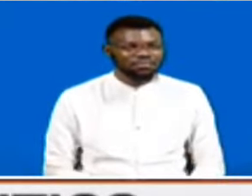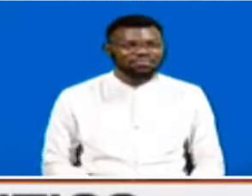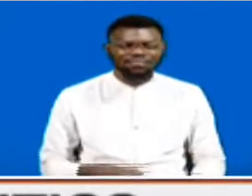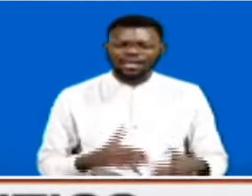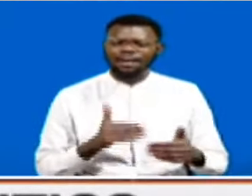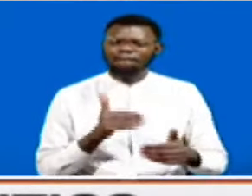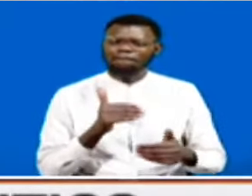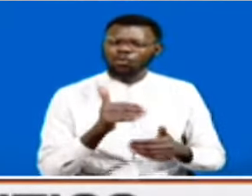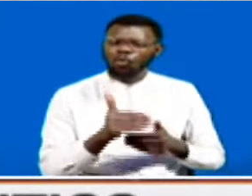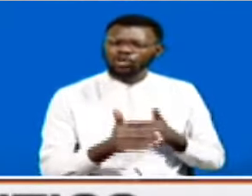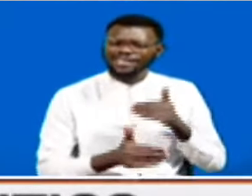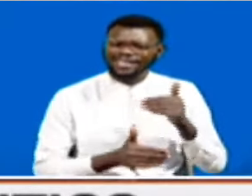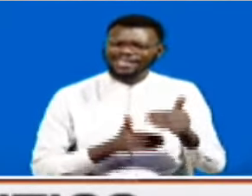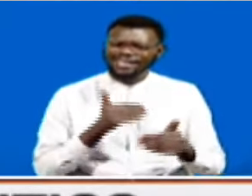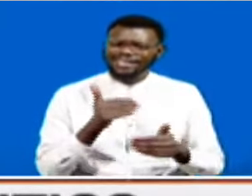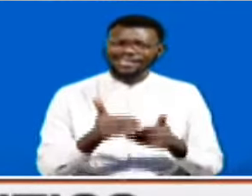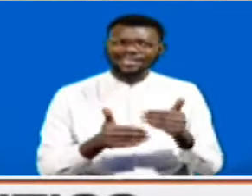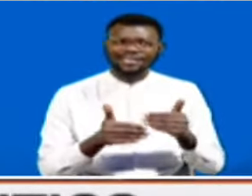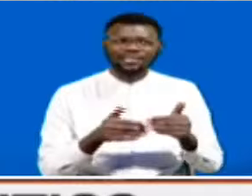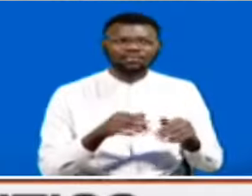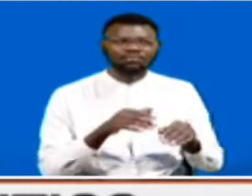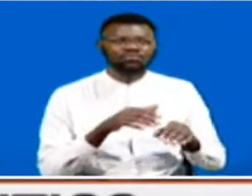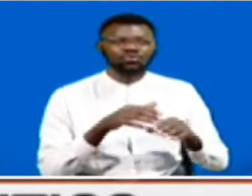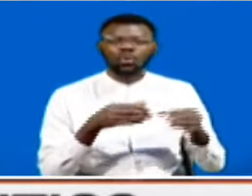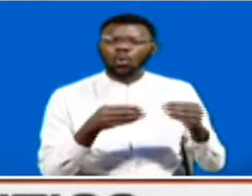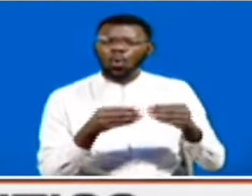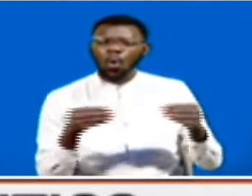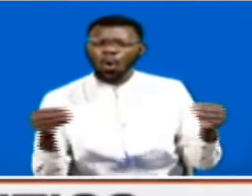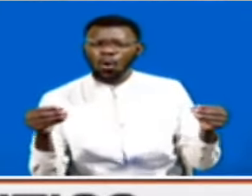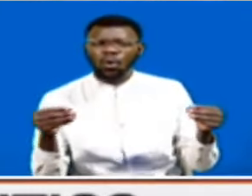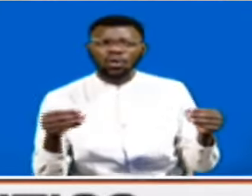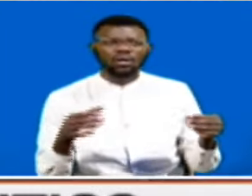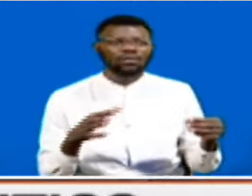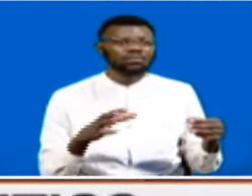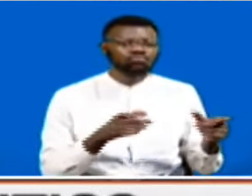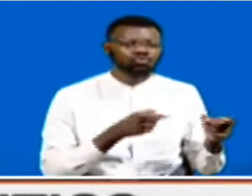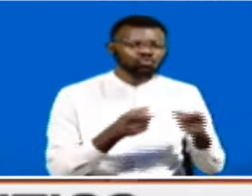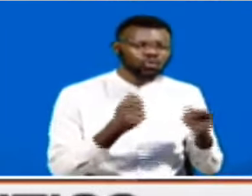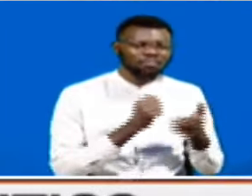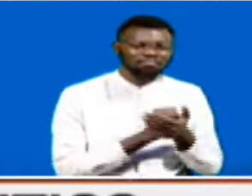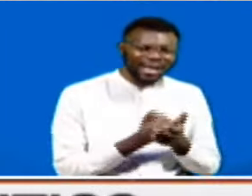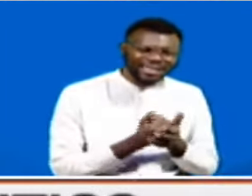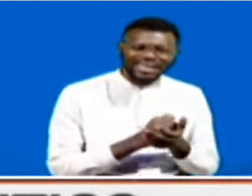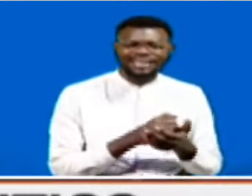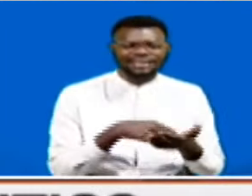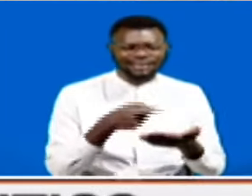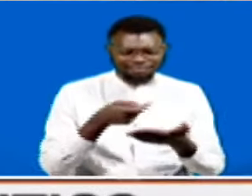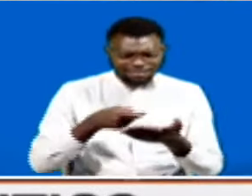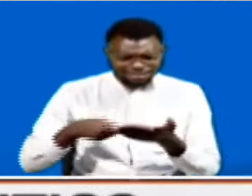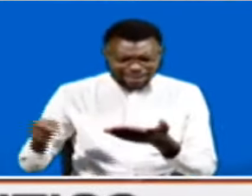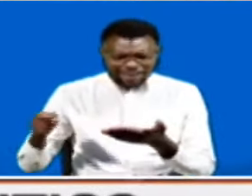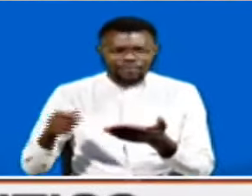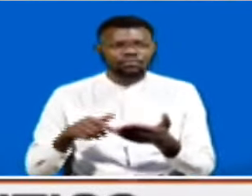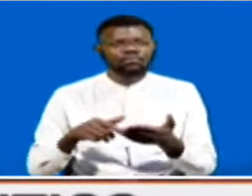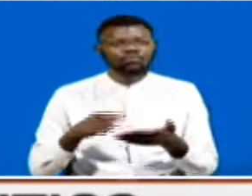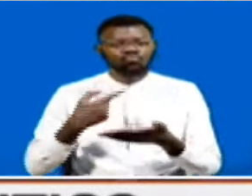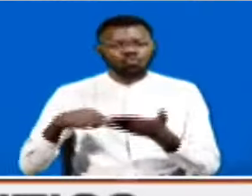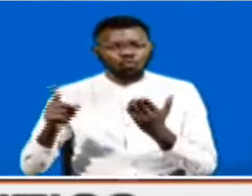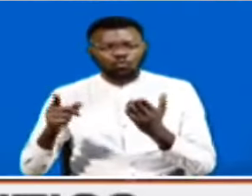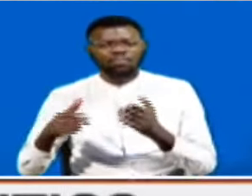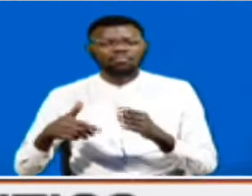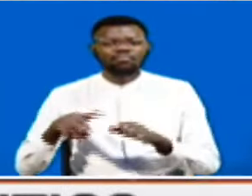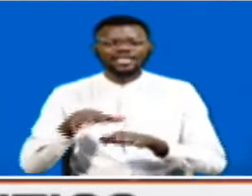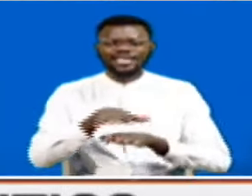bureaucracy. There is a lot of bureaucracy also. Mm-hmm. Control of budget, taking time to approve and so on, delays and so on.